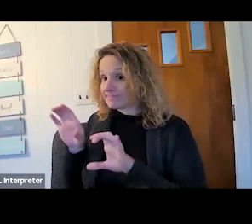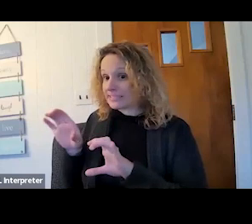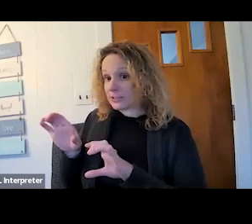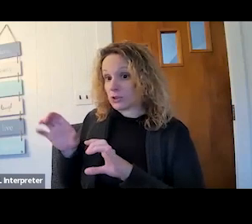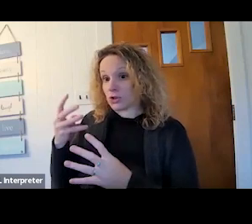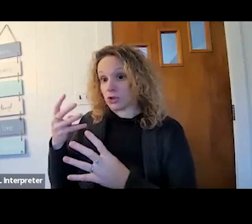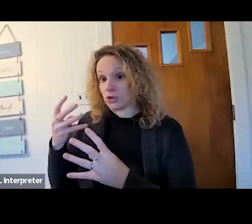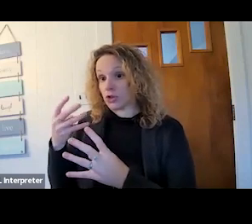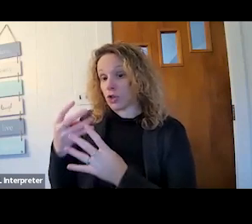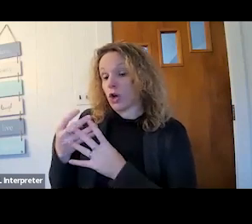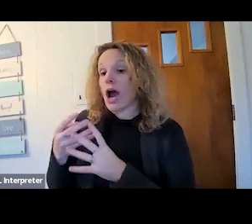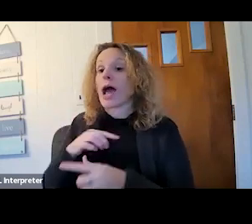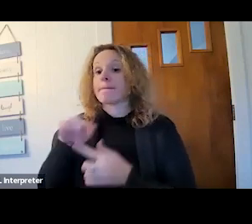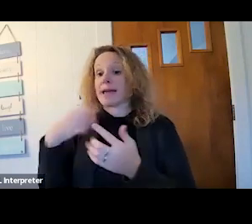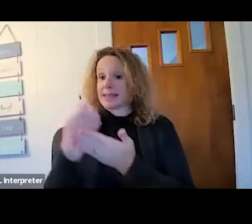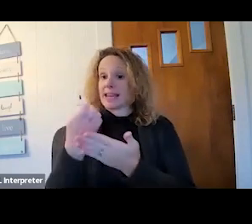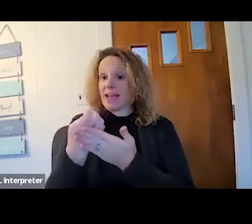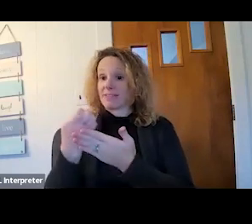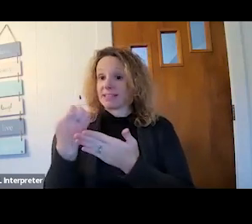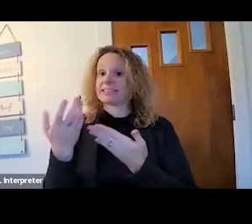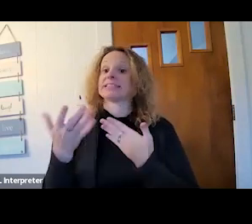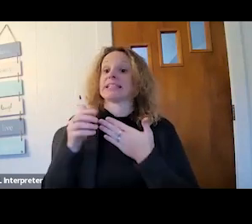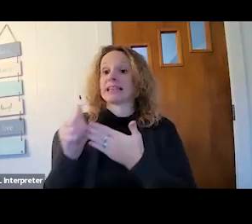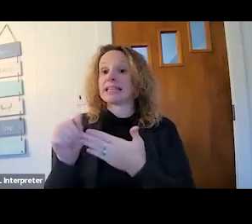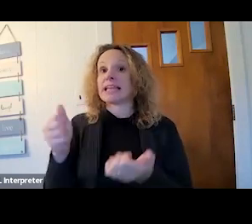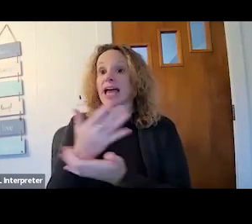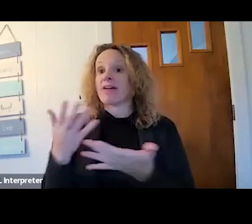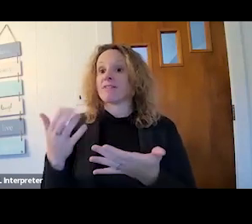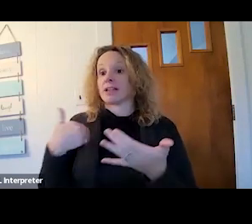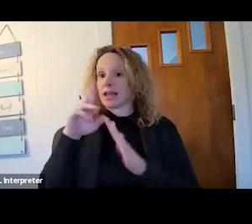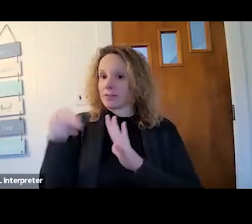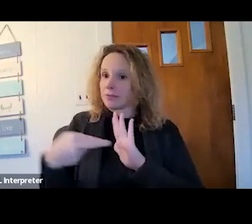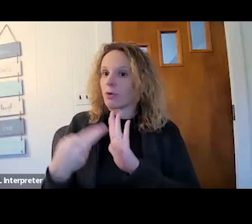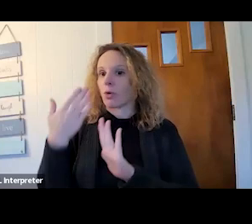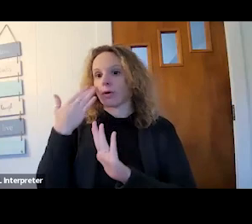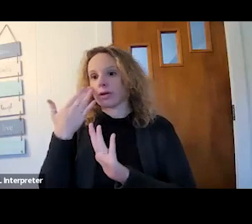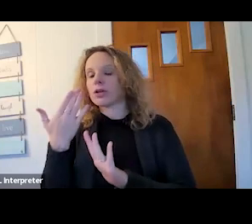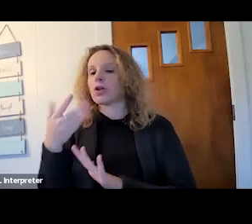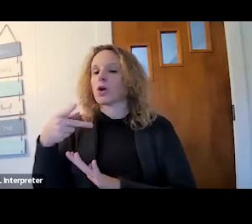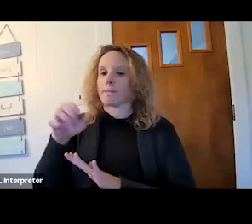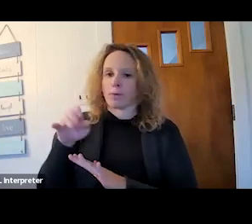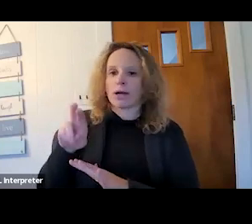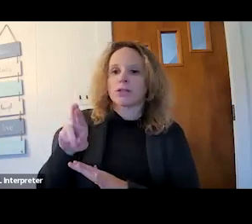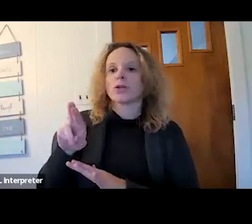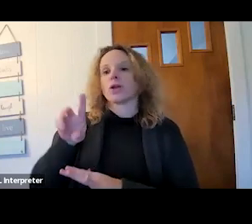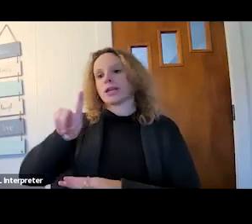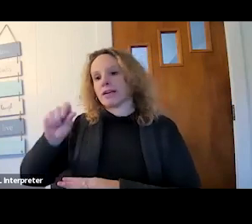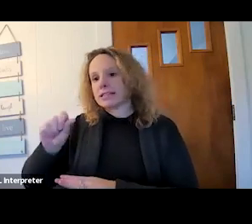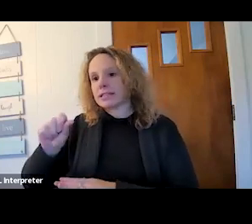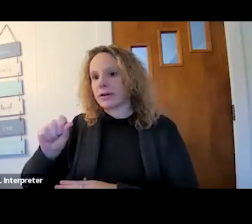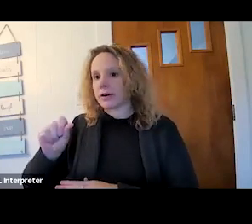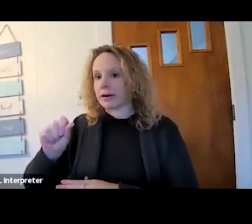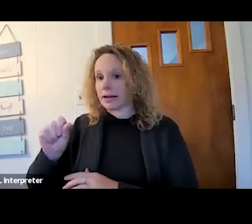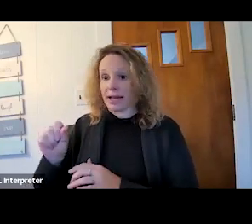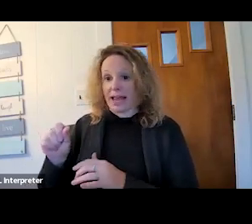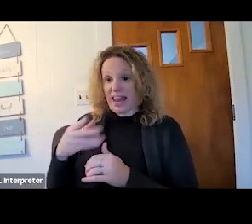We have evidence that needs to fit into elements. Everybody has their role. There's the prosecutor, the defense attorney, and we don't fall outside